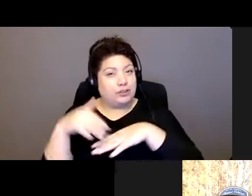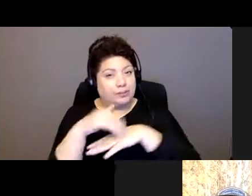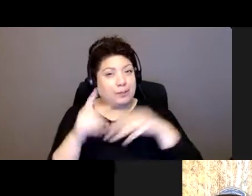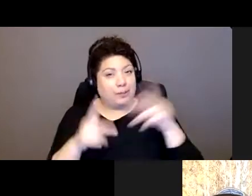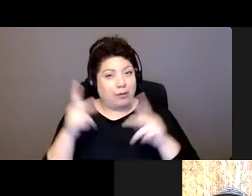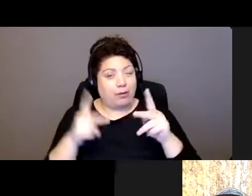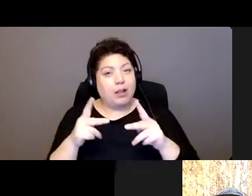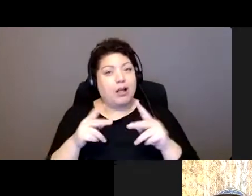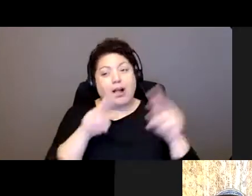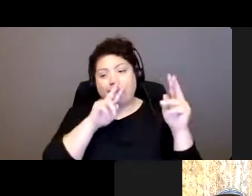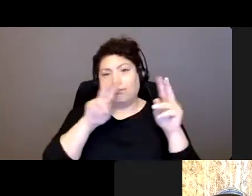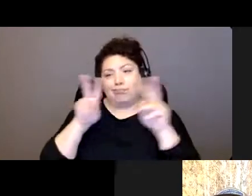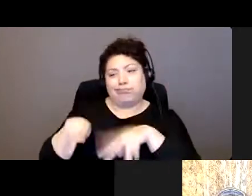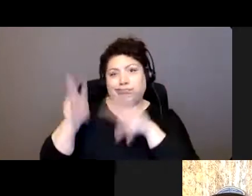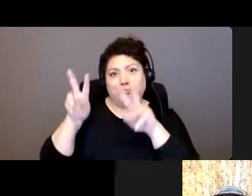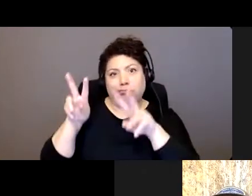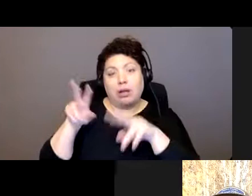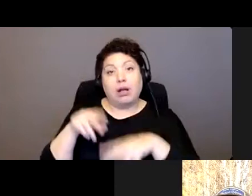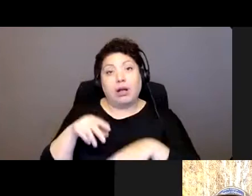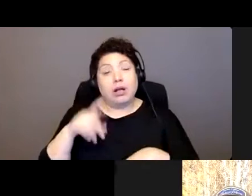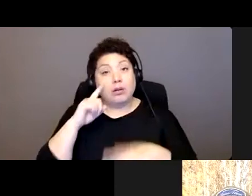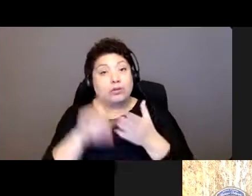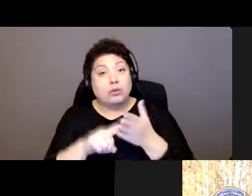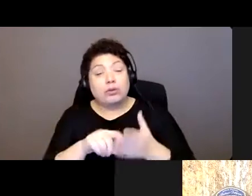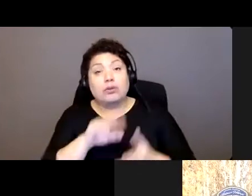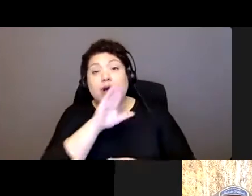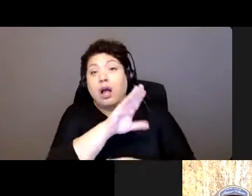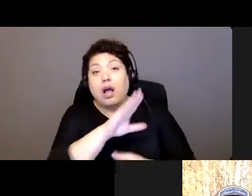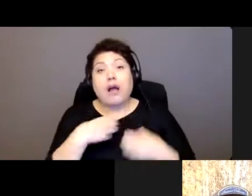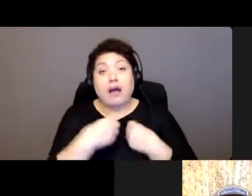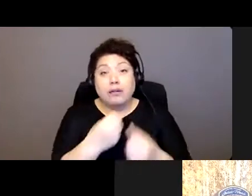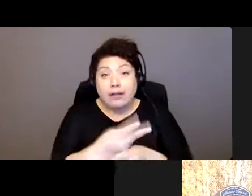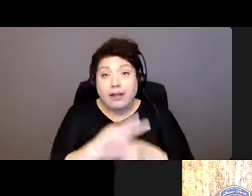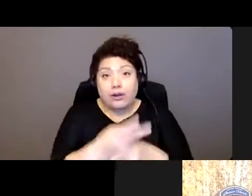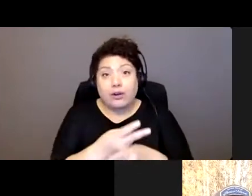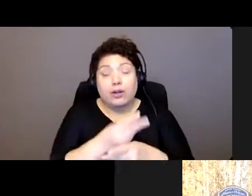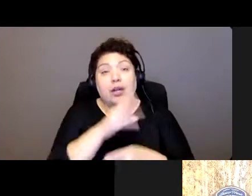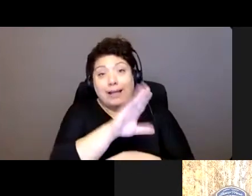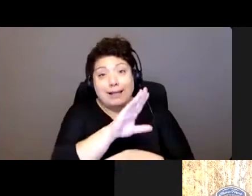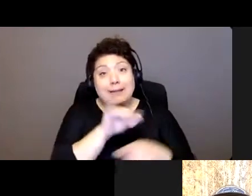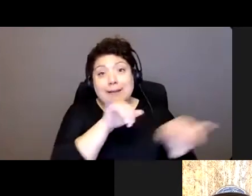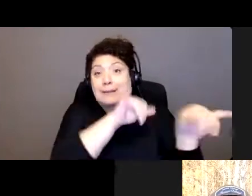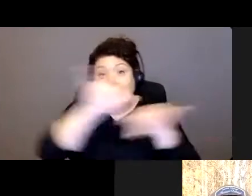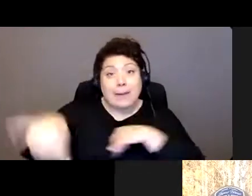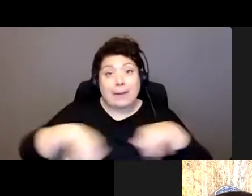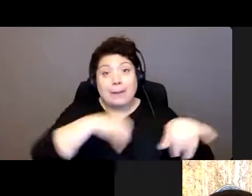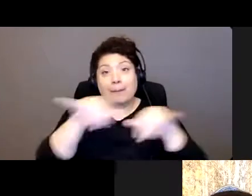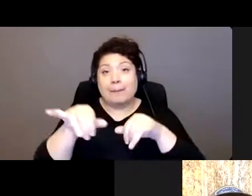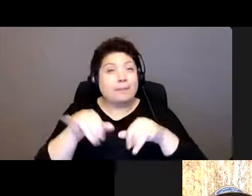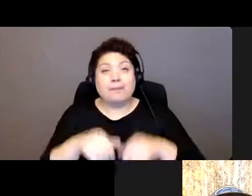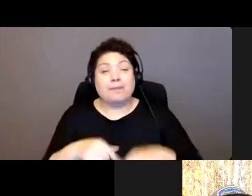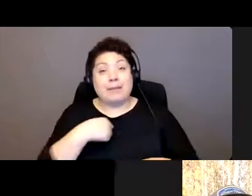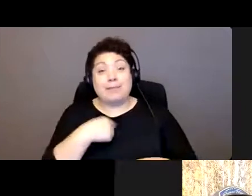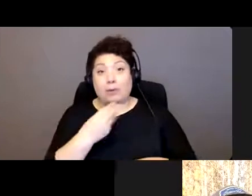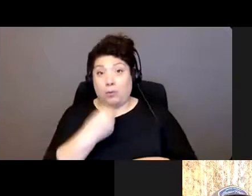in the amount of care that you get or the type of care or the type of attitude that I am white passing. I am